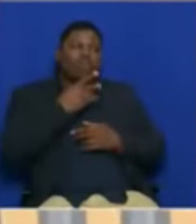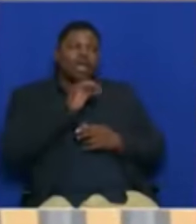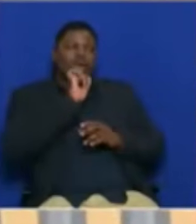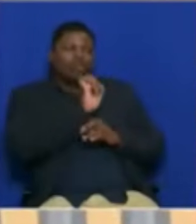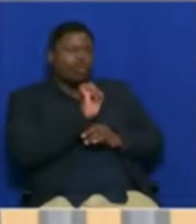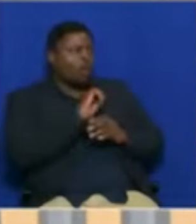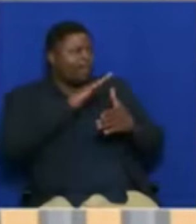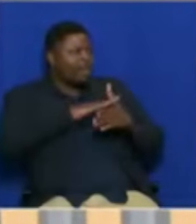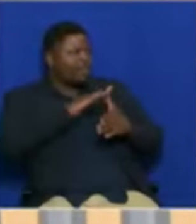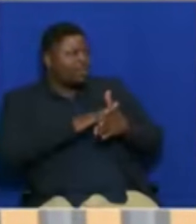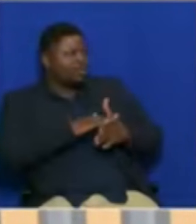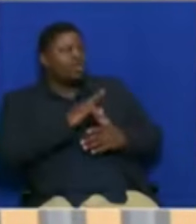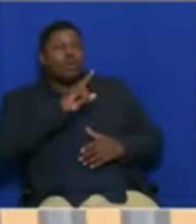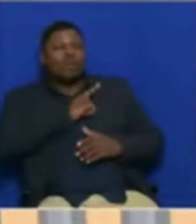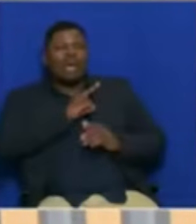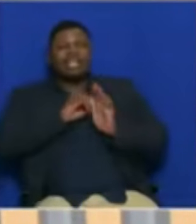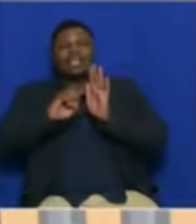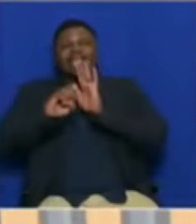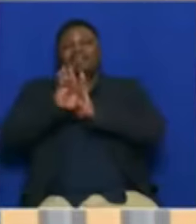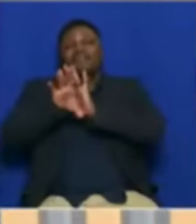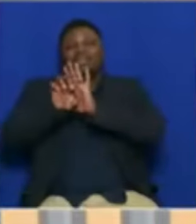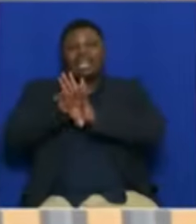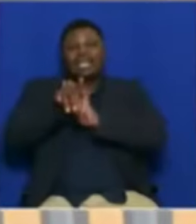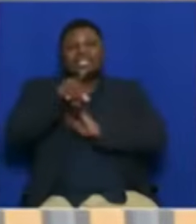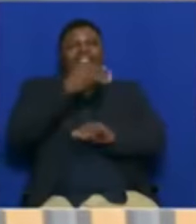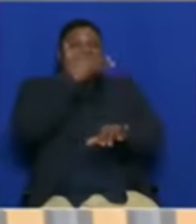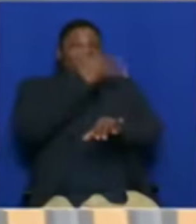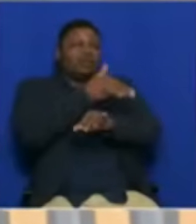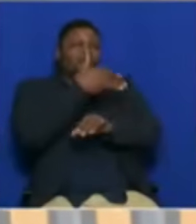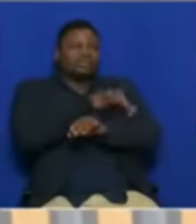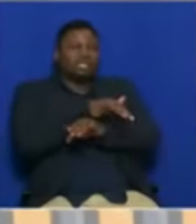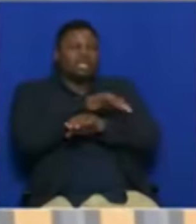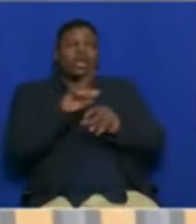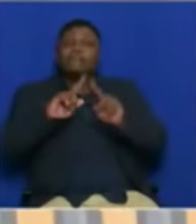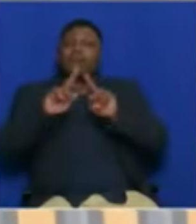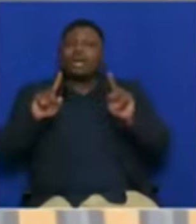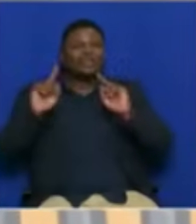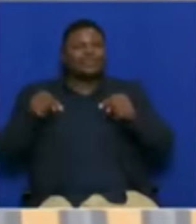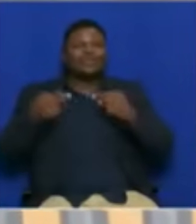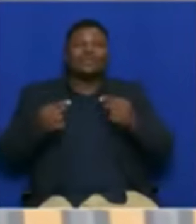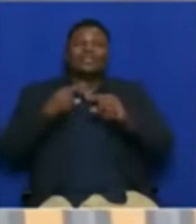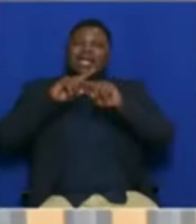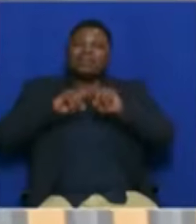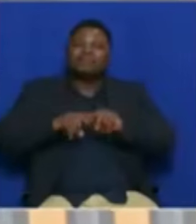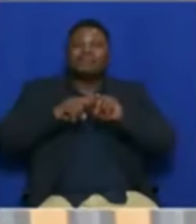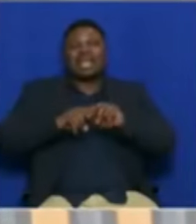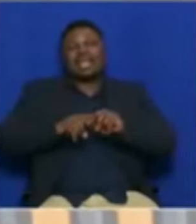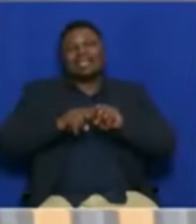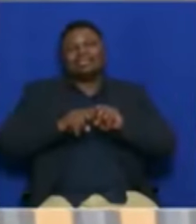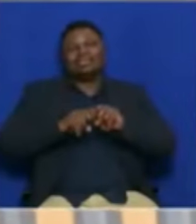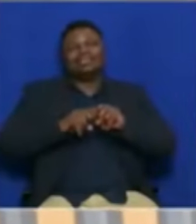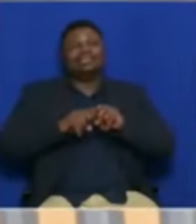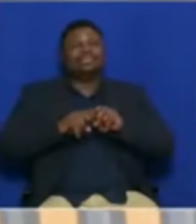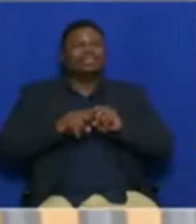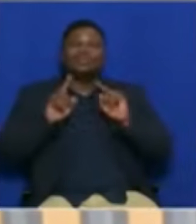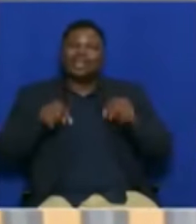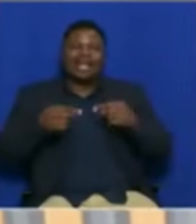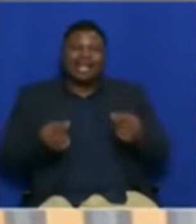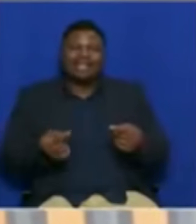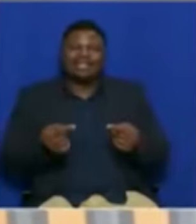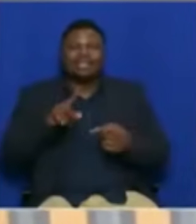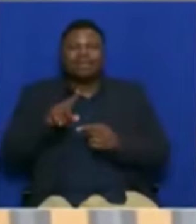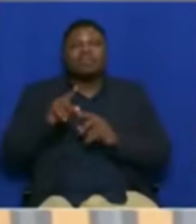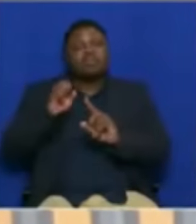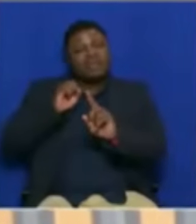So you should not even be relying on it to say, well, this is one of the factors that caused us to go a